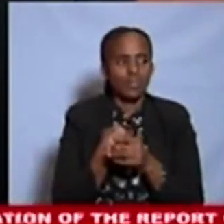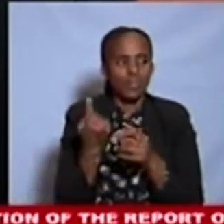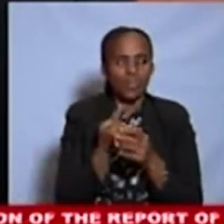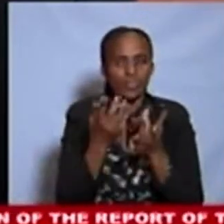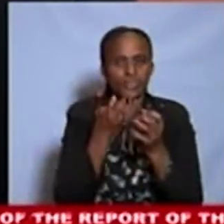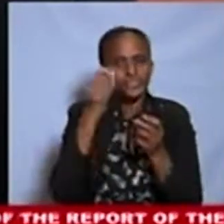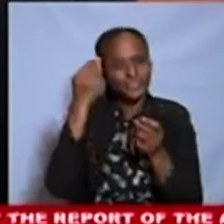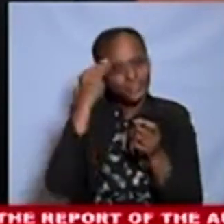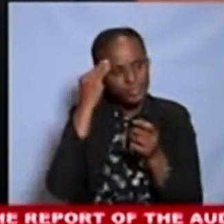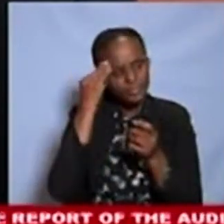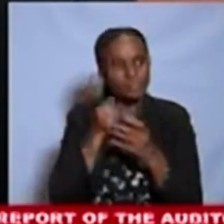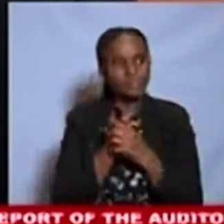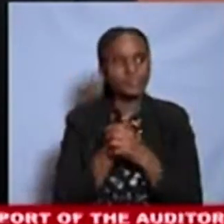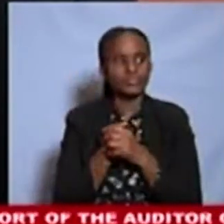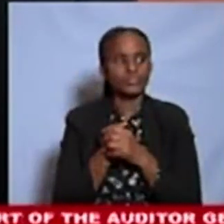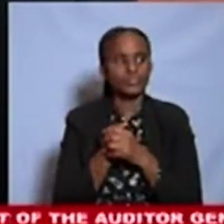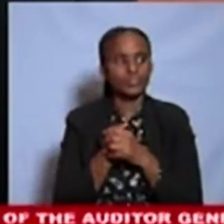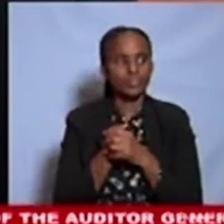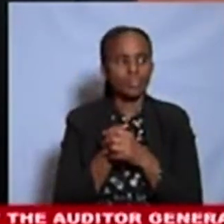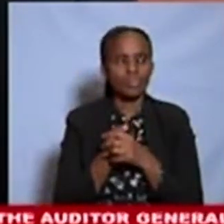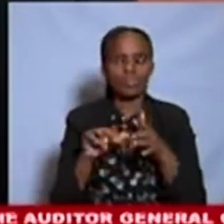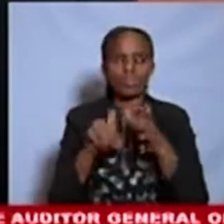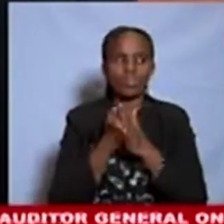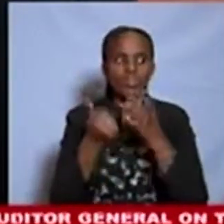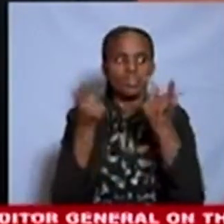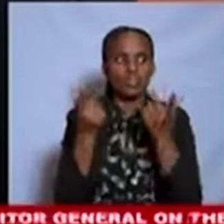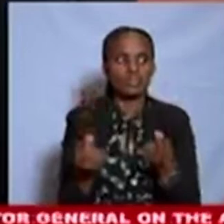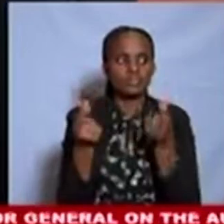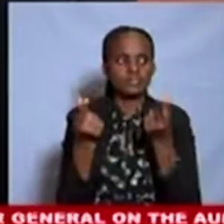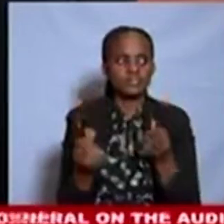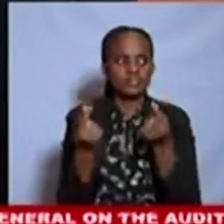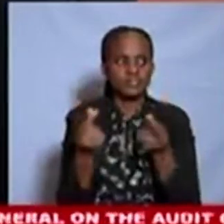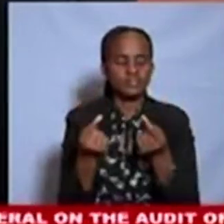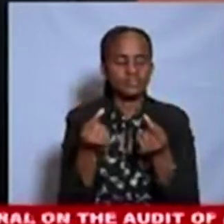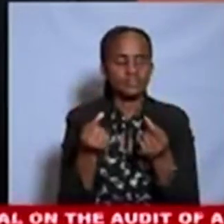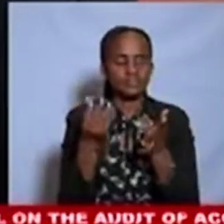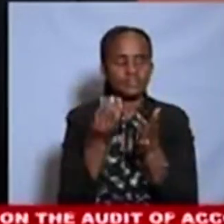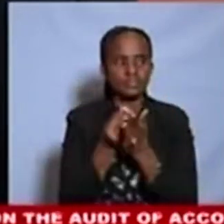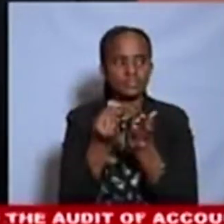out how often are the revenue collectors